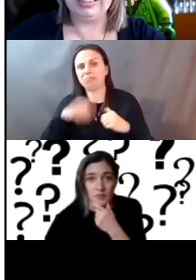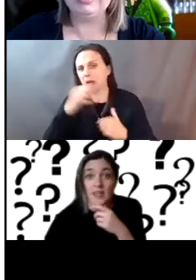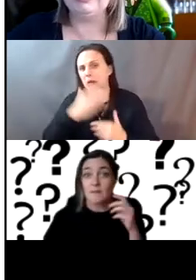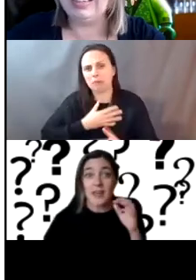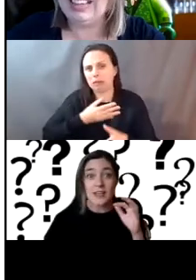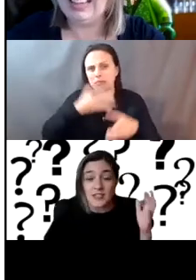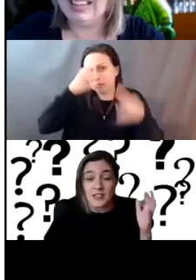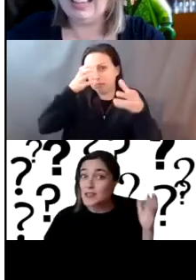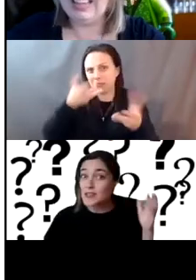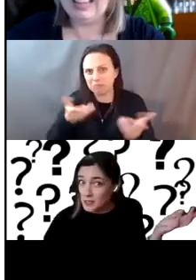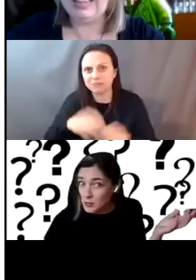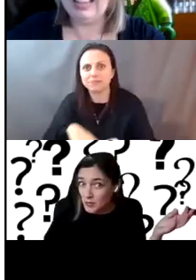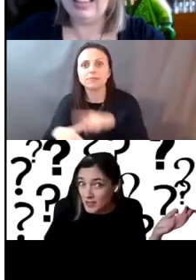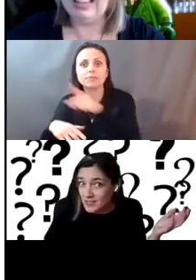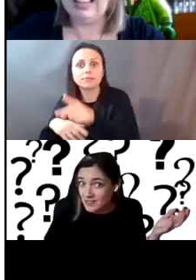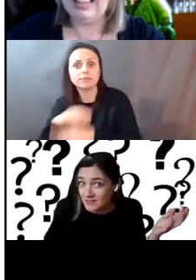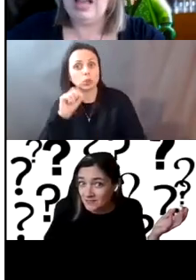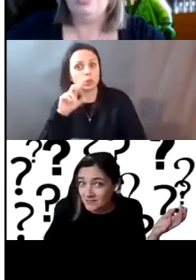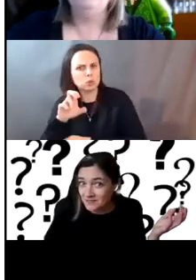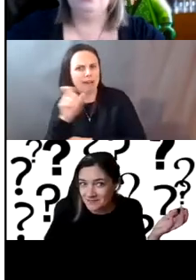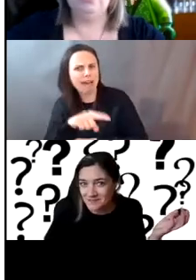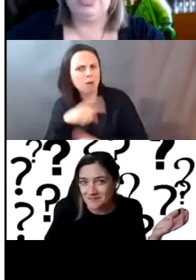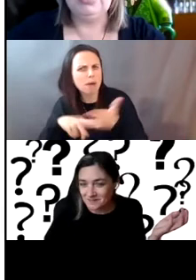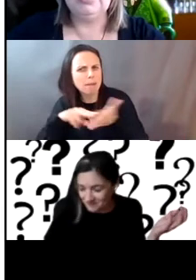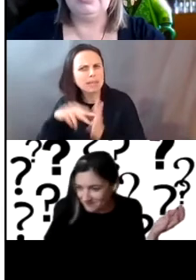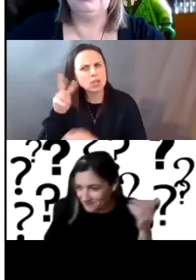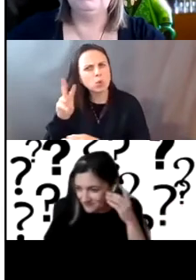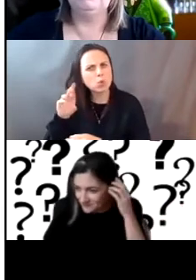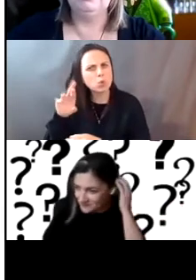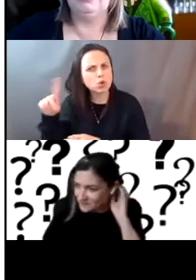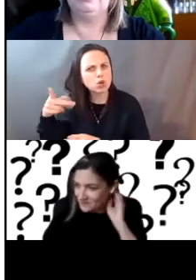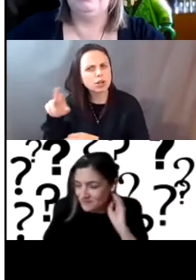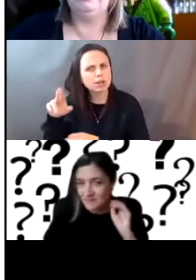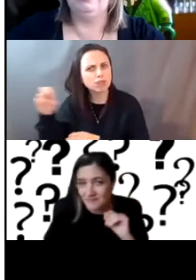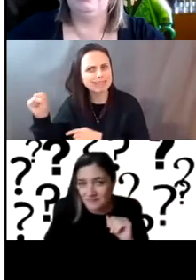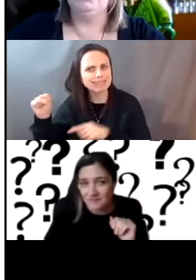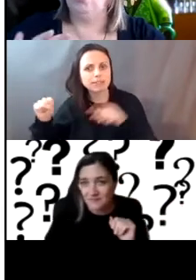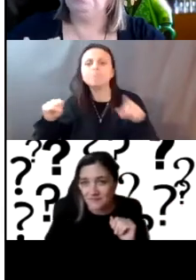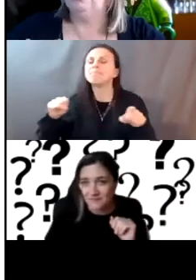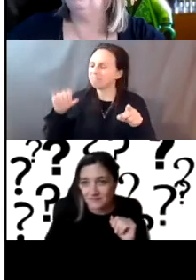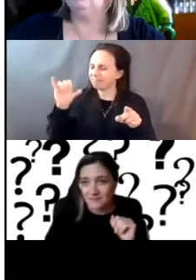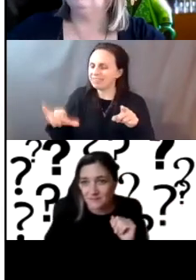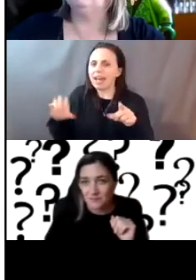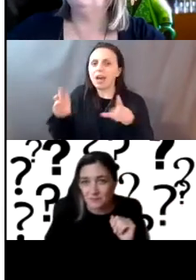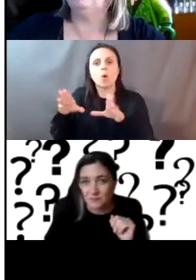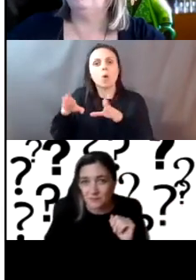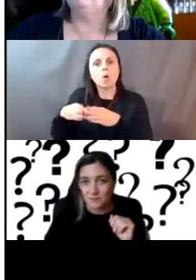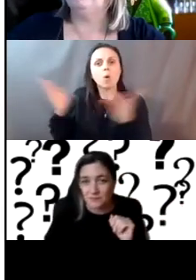hosting. May I just ask, what is WordPress? WordPress is a sort of open